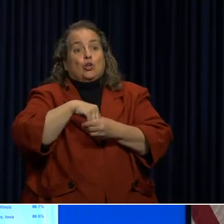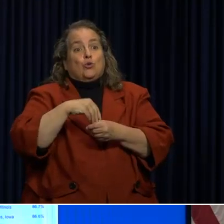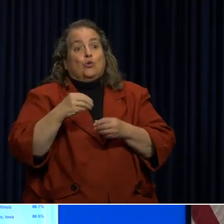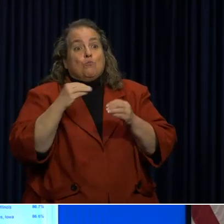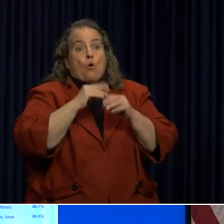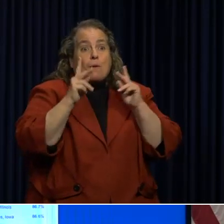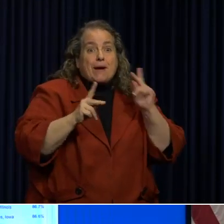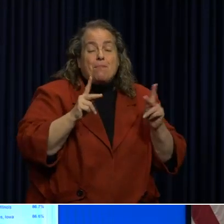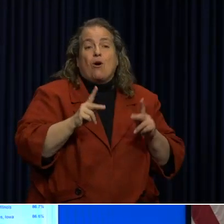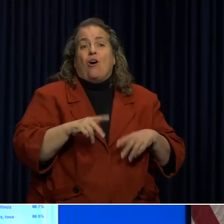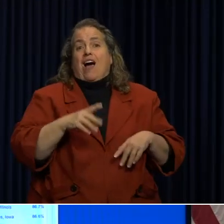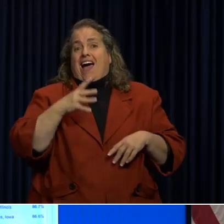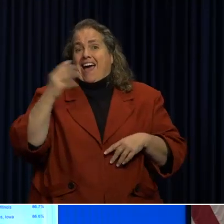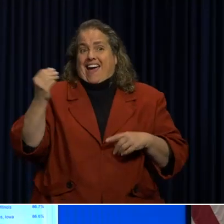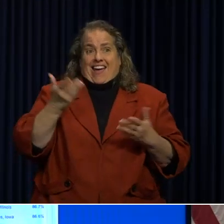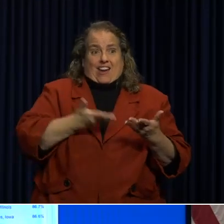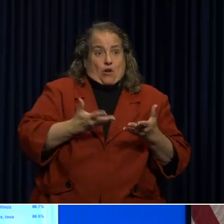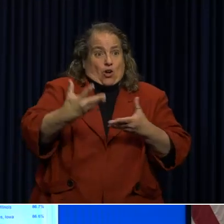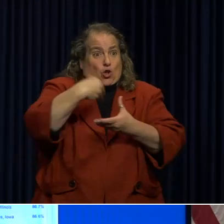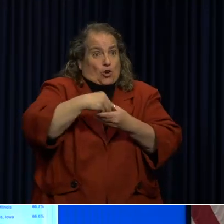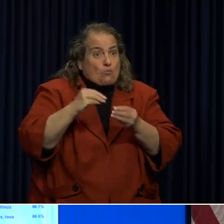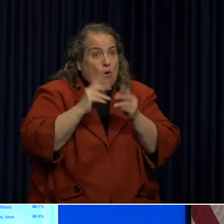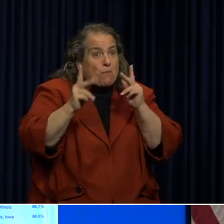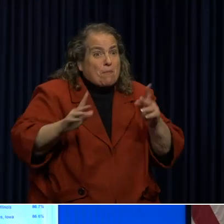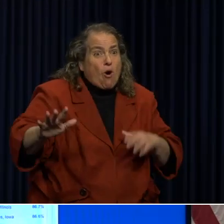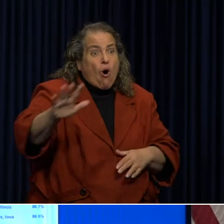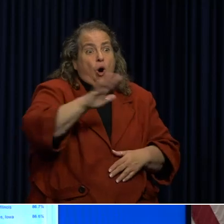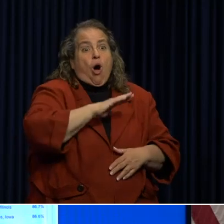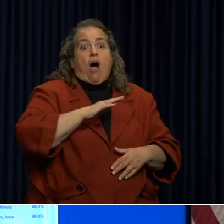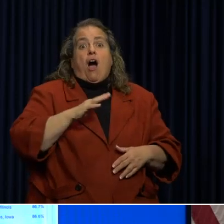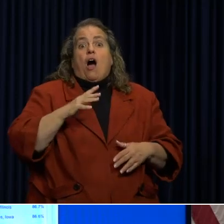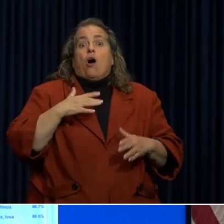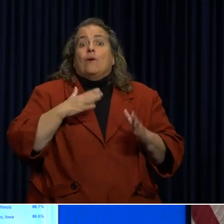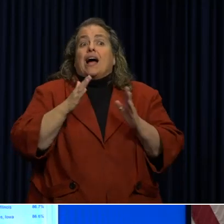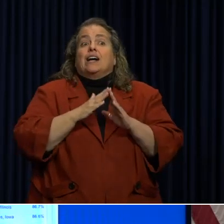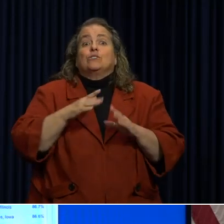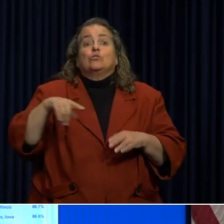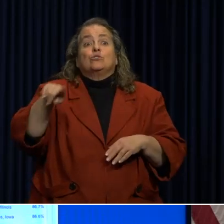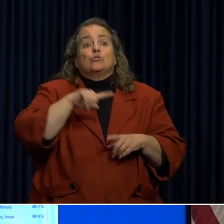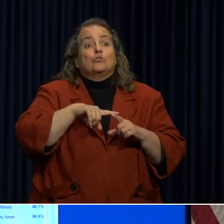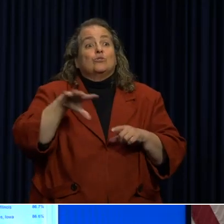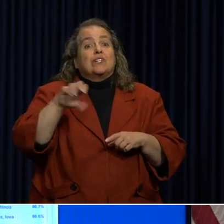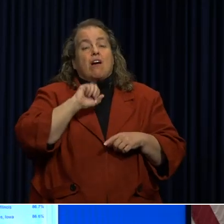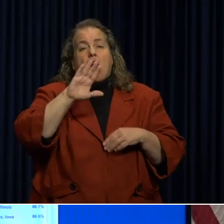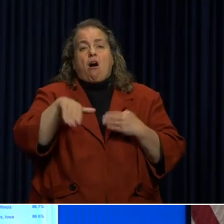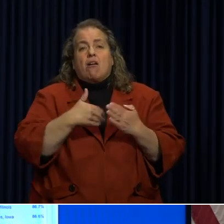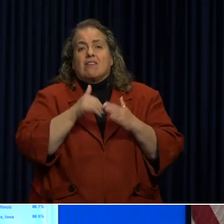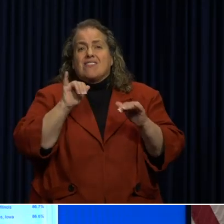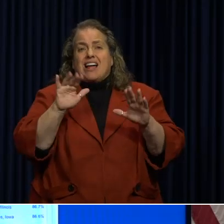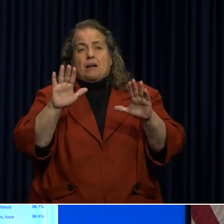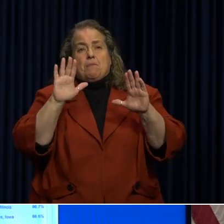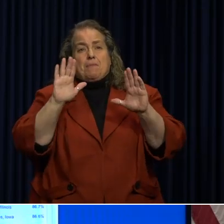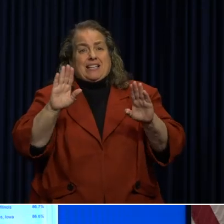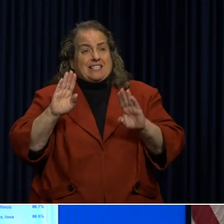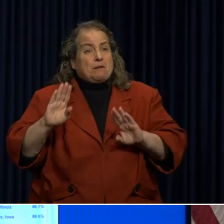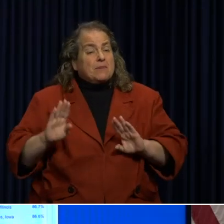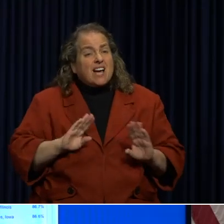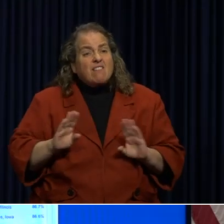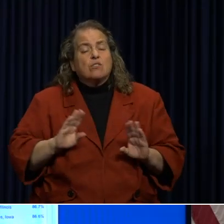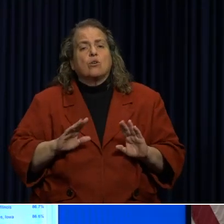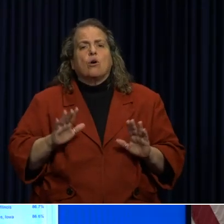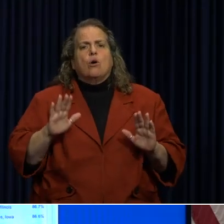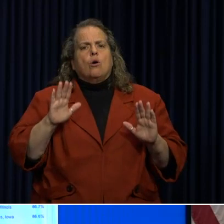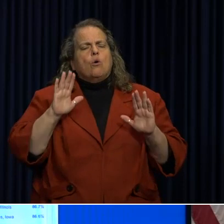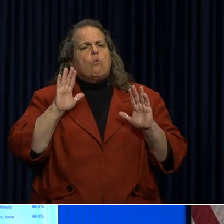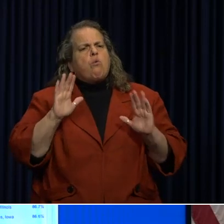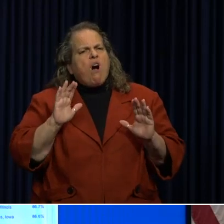all of that amazing behavior, all of those heroic acts, because remember, when you make the right decisions, you're